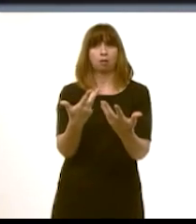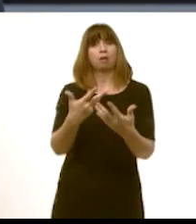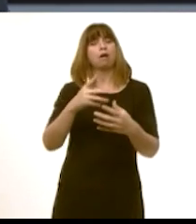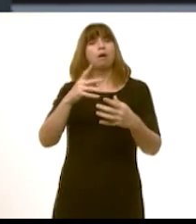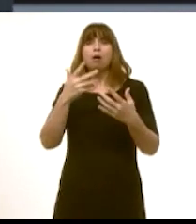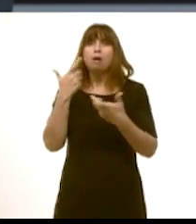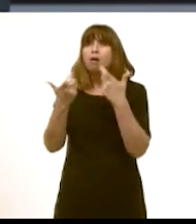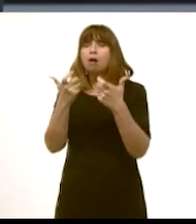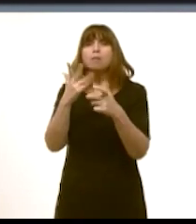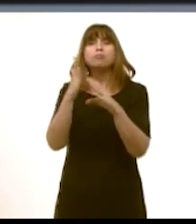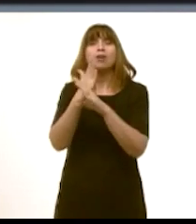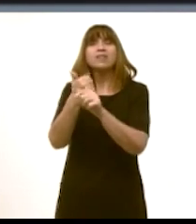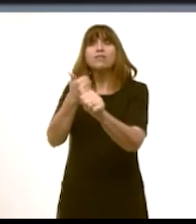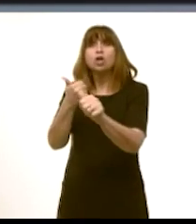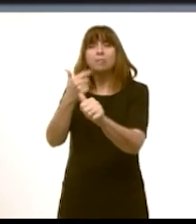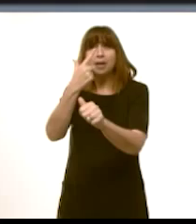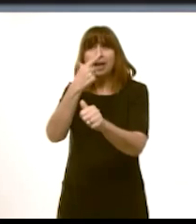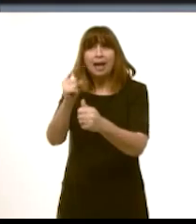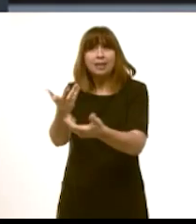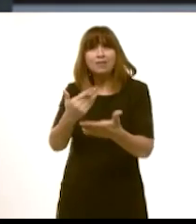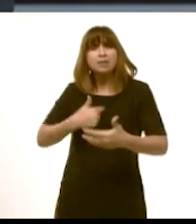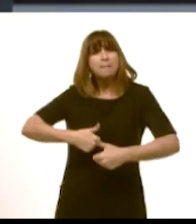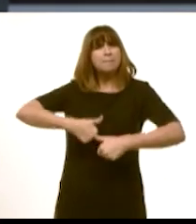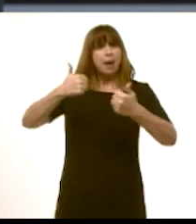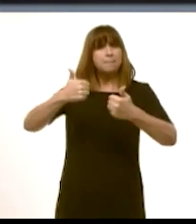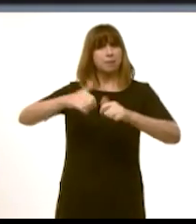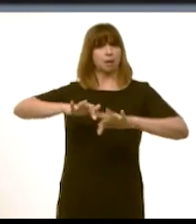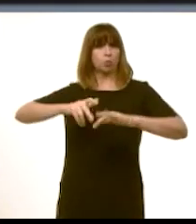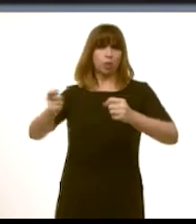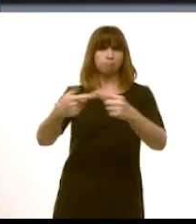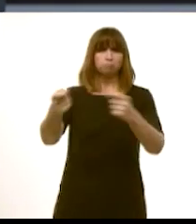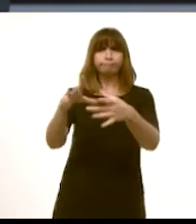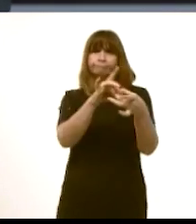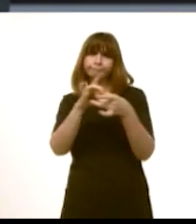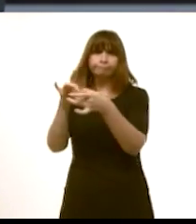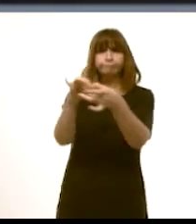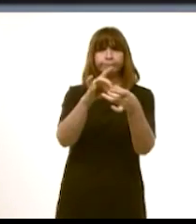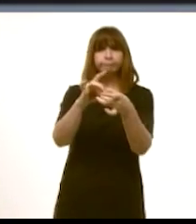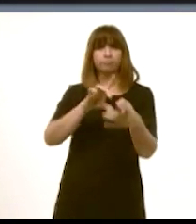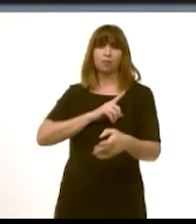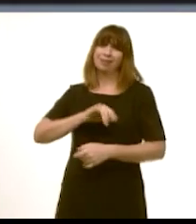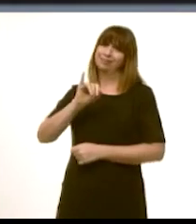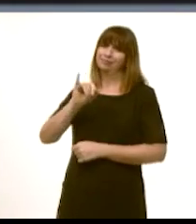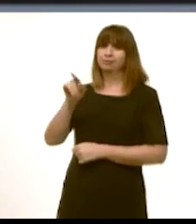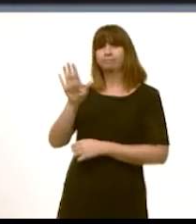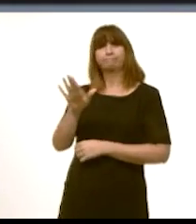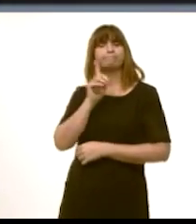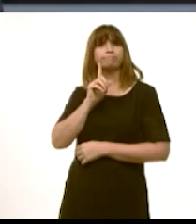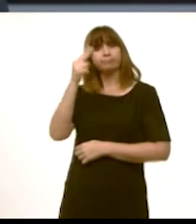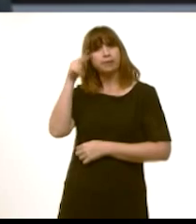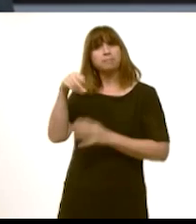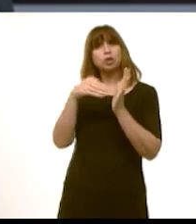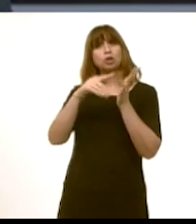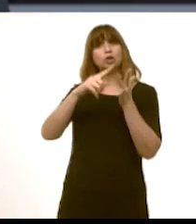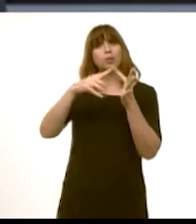can deliver improvements to our IT infrastructure so that the cases like Zoe Wilcox can